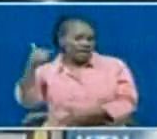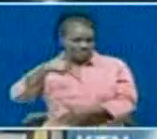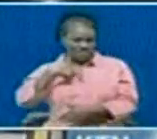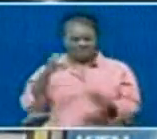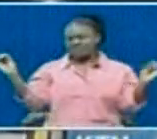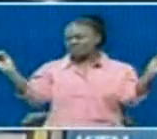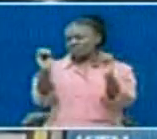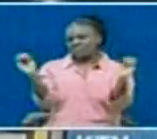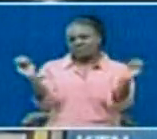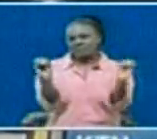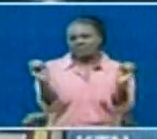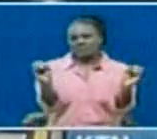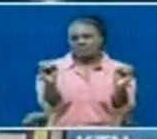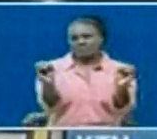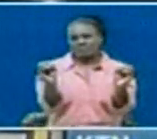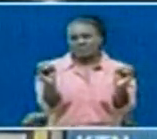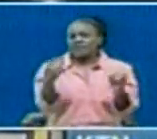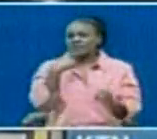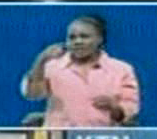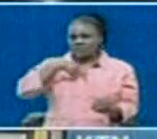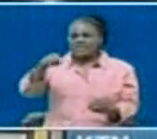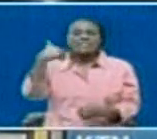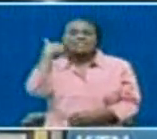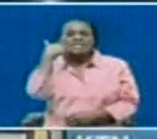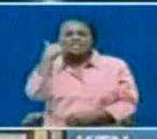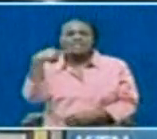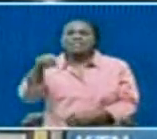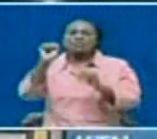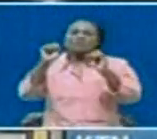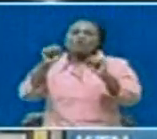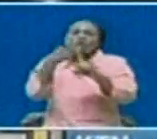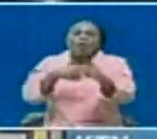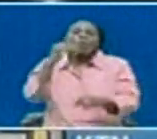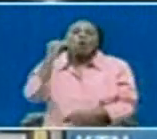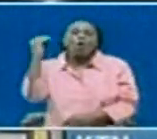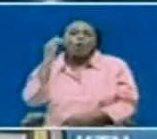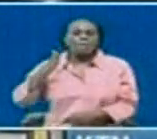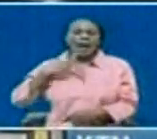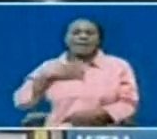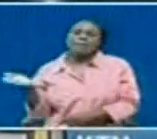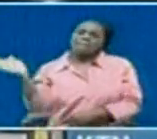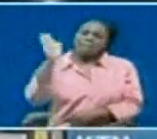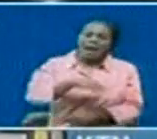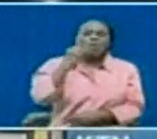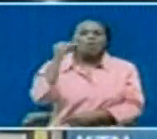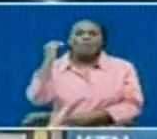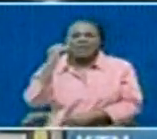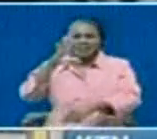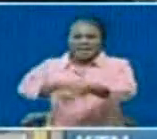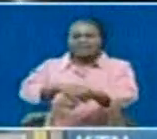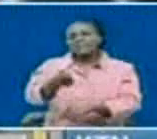Alinifukuza saizi atake kusikia maneno yangu. Aliniambia hii ugonjwa imetoka kwetu. nirudi kwetu ili nitembee